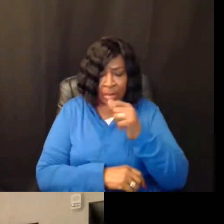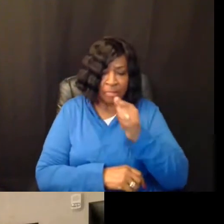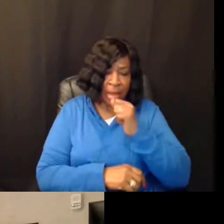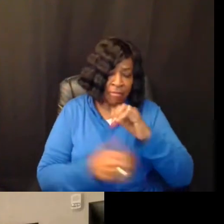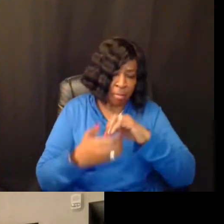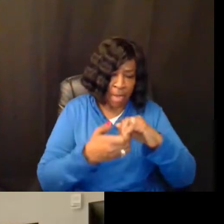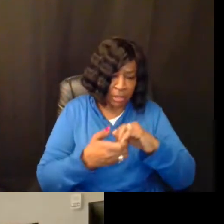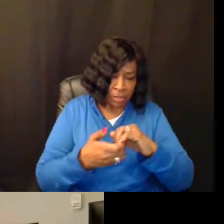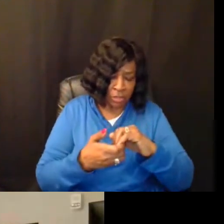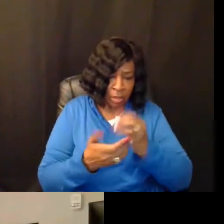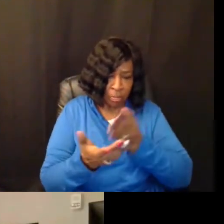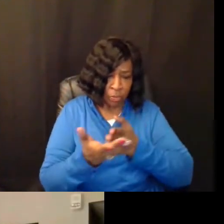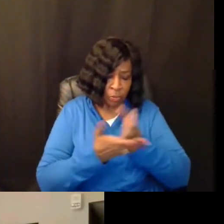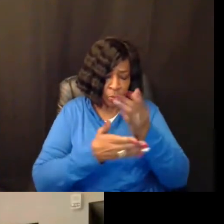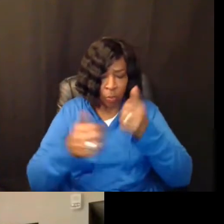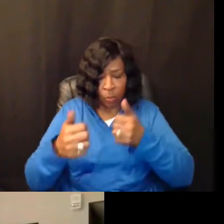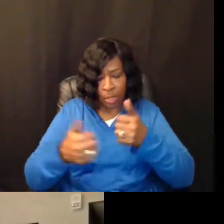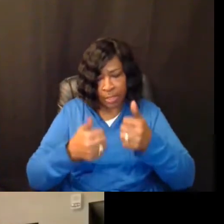through which